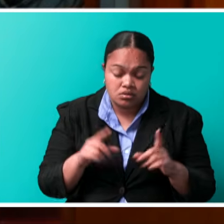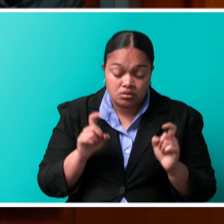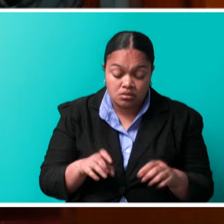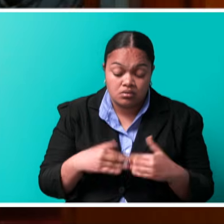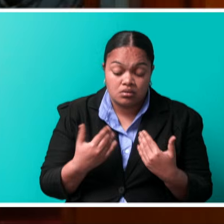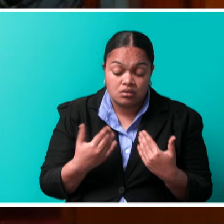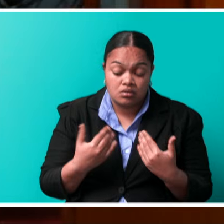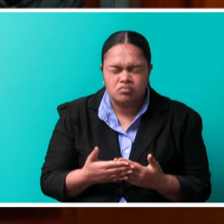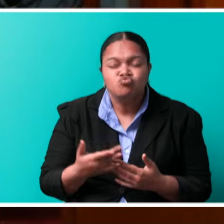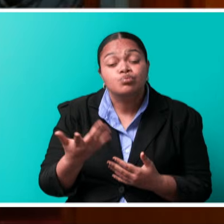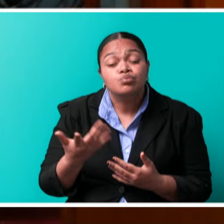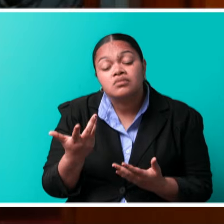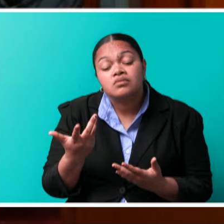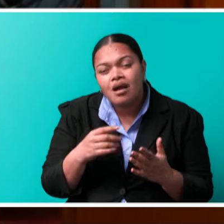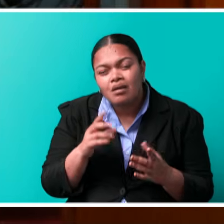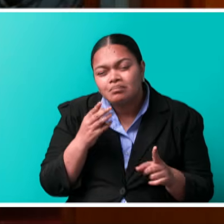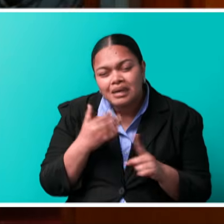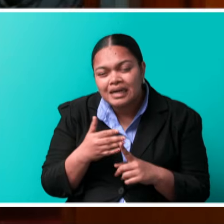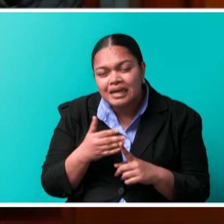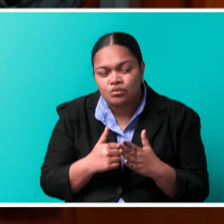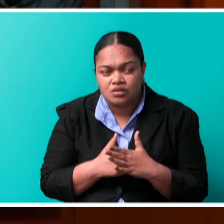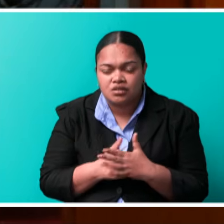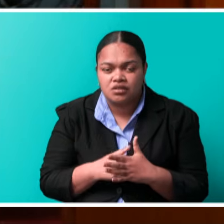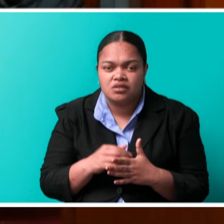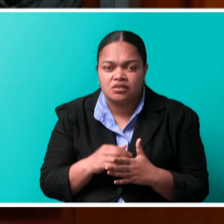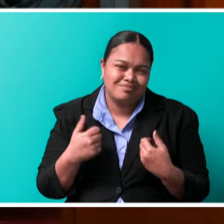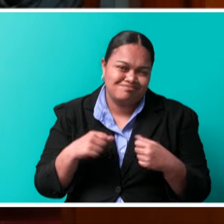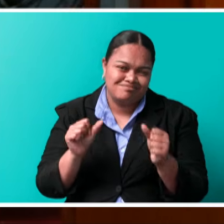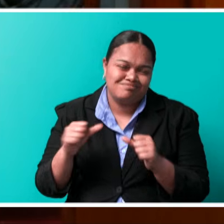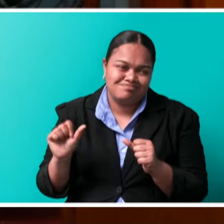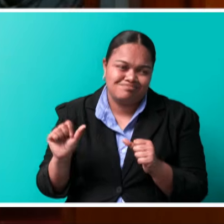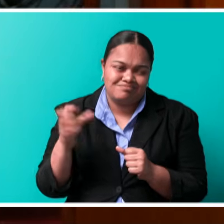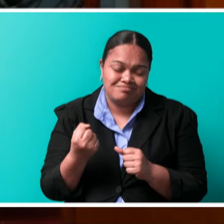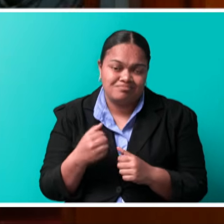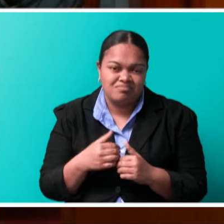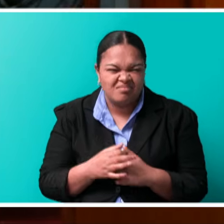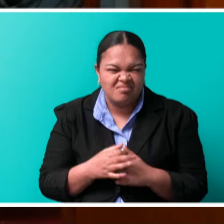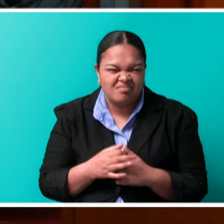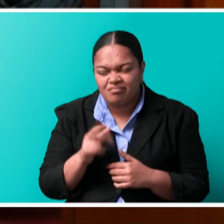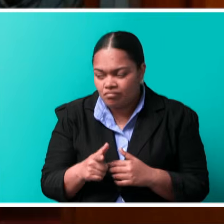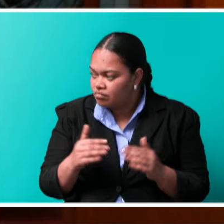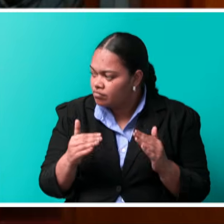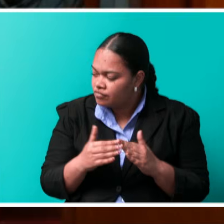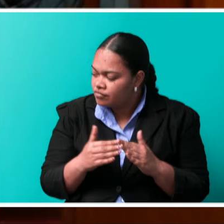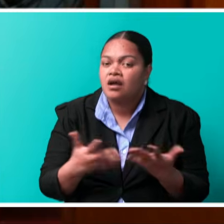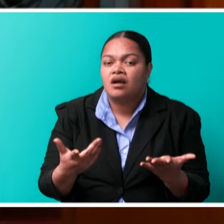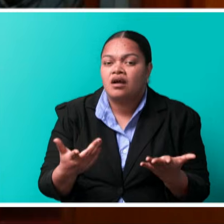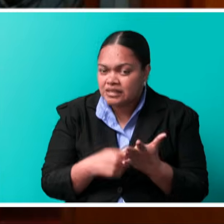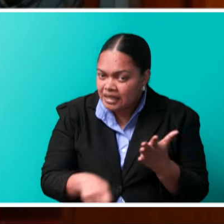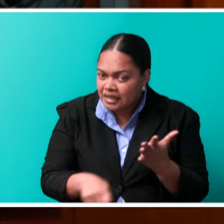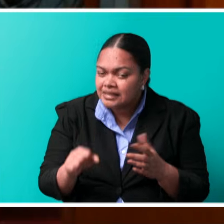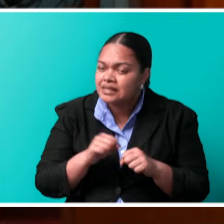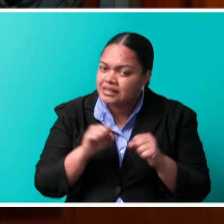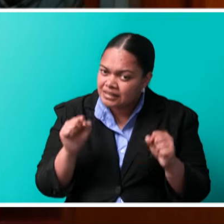investment are the foundation of lasting prosperity. It is for fairness, because the tax system must